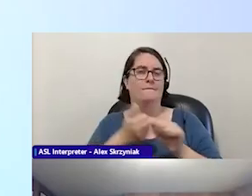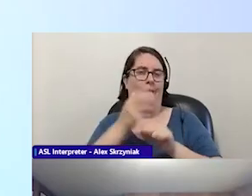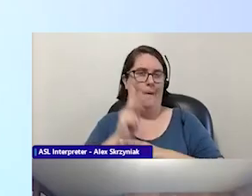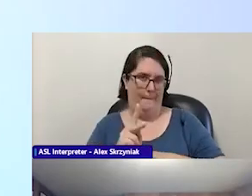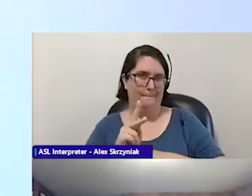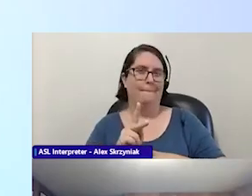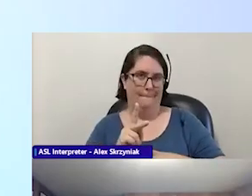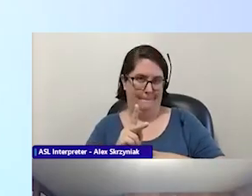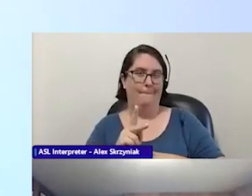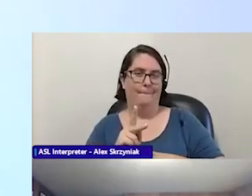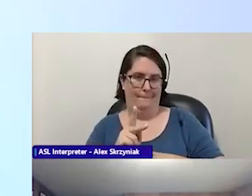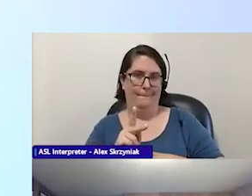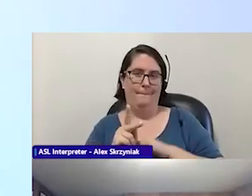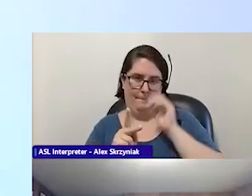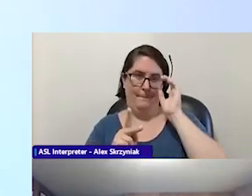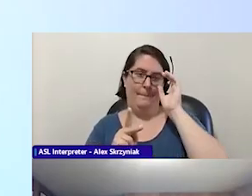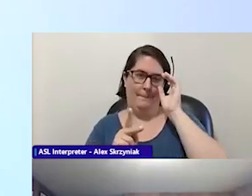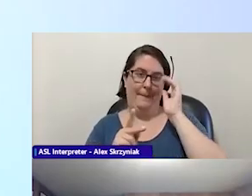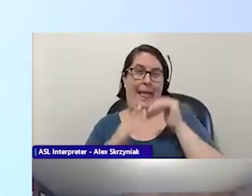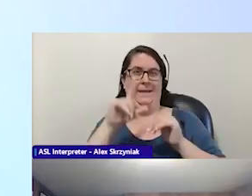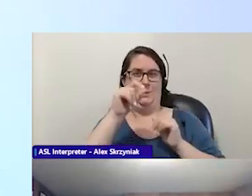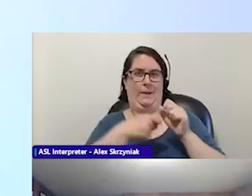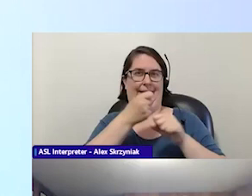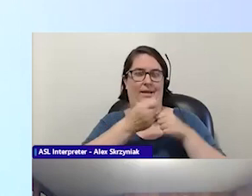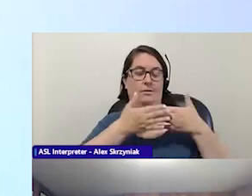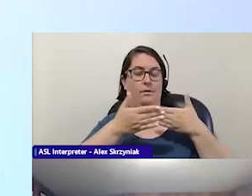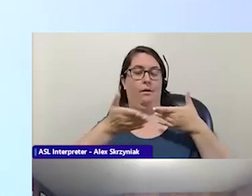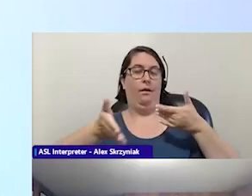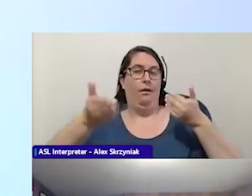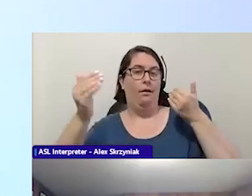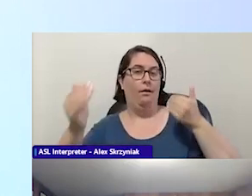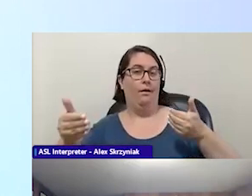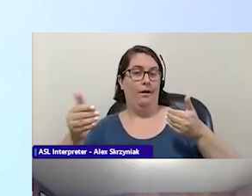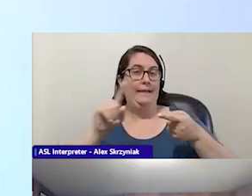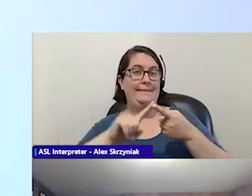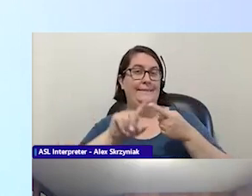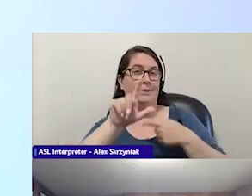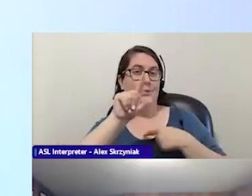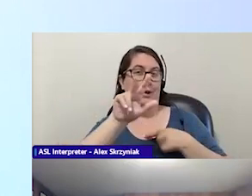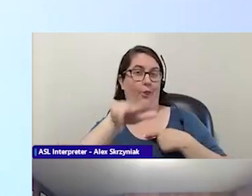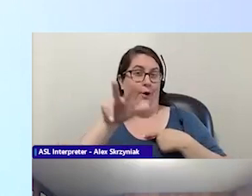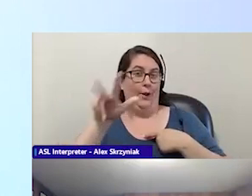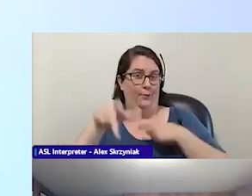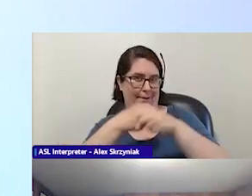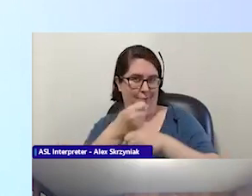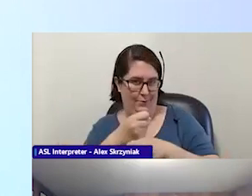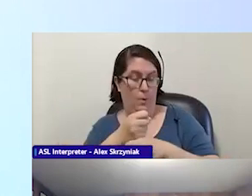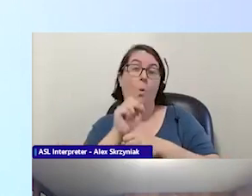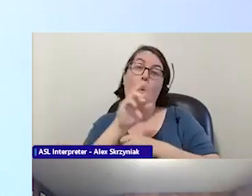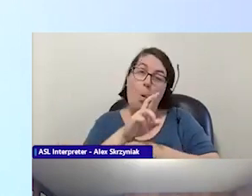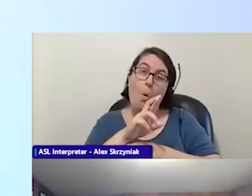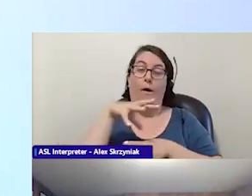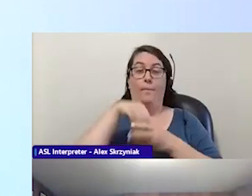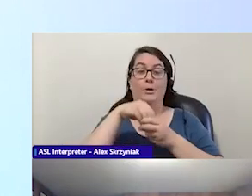be conducted for at least 20 years until 2033, or the